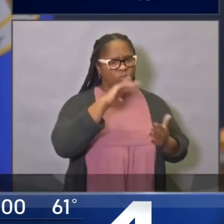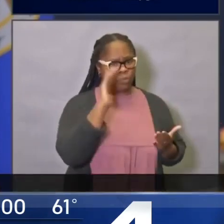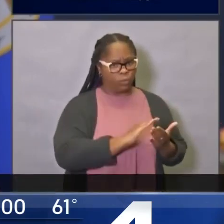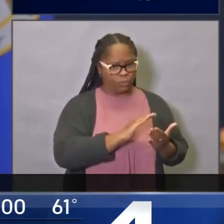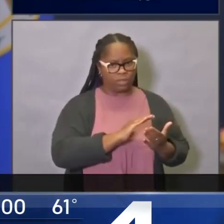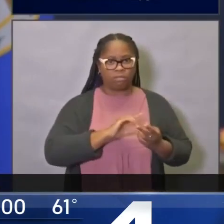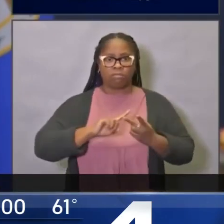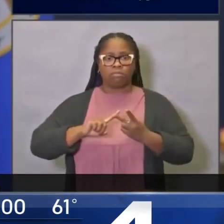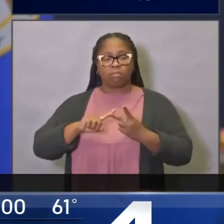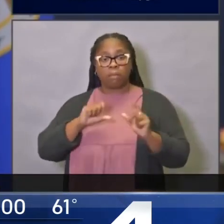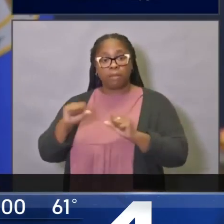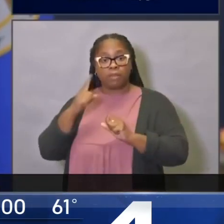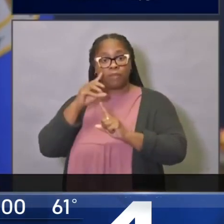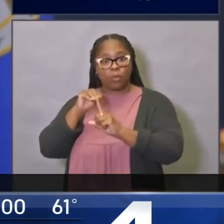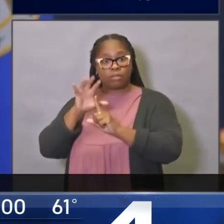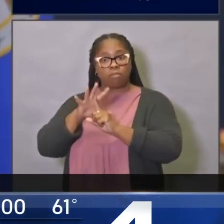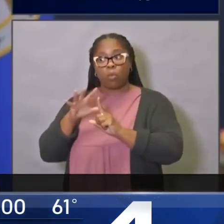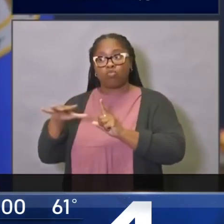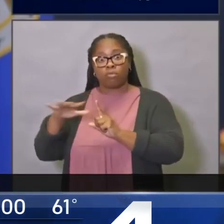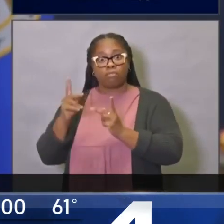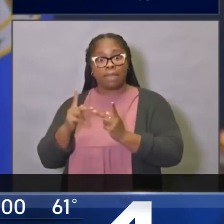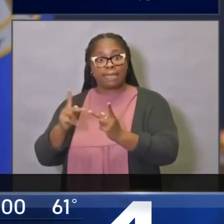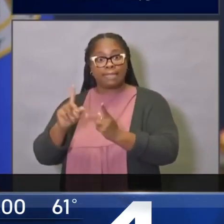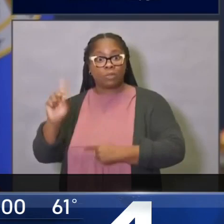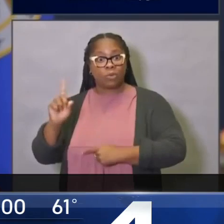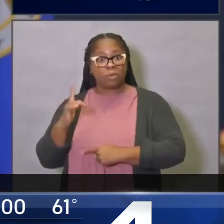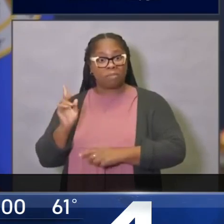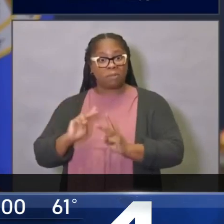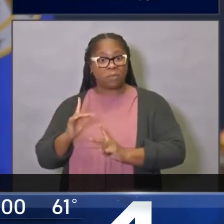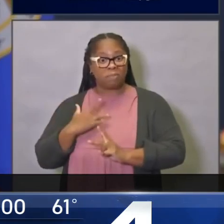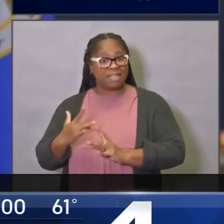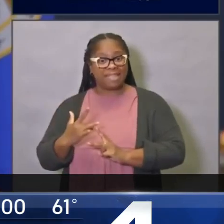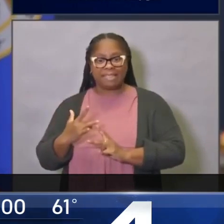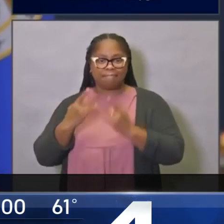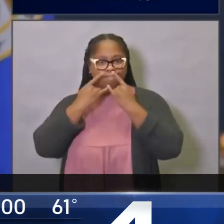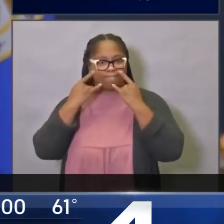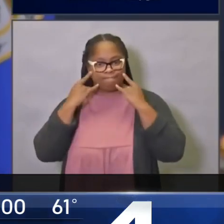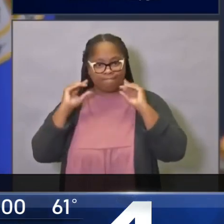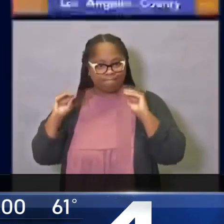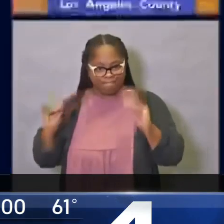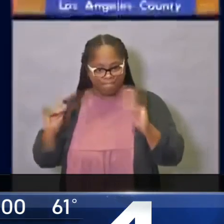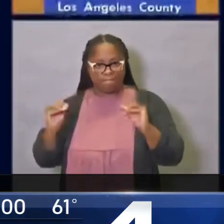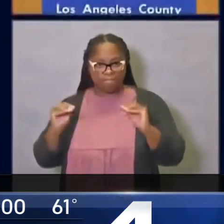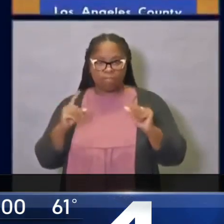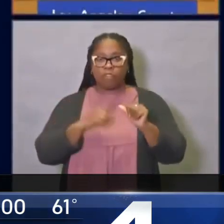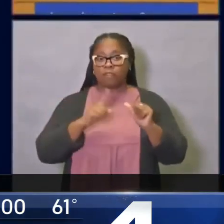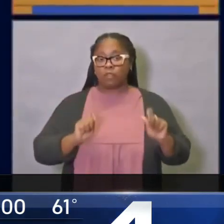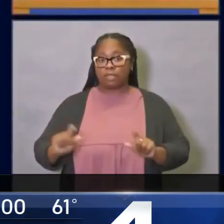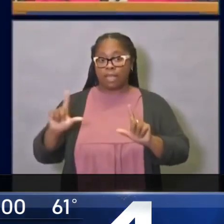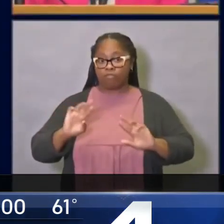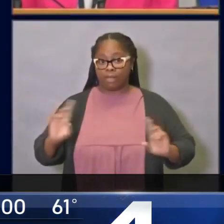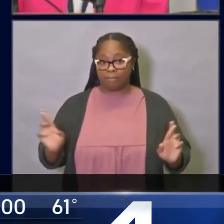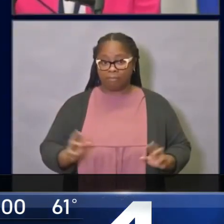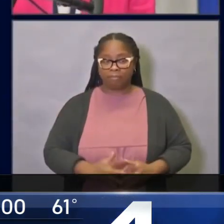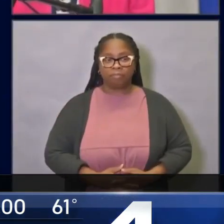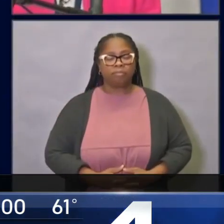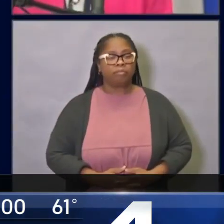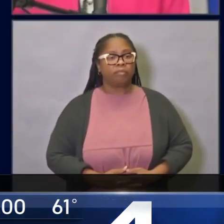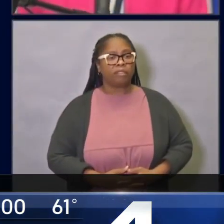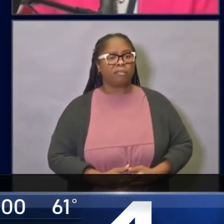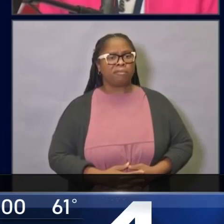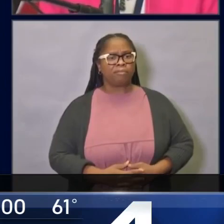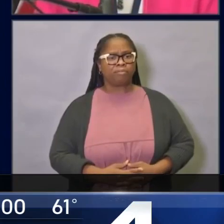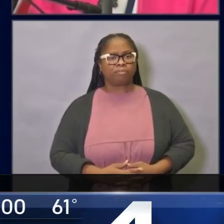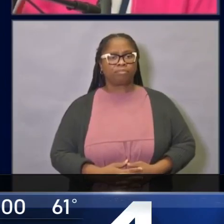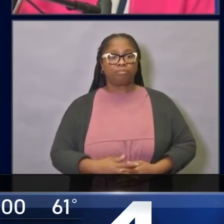for exposures in settings where people are not always wearing their face coverings. Public Health Director Barbara Ferrer outlining the new restrictions